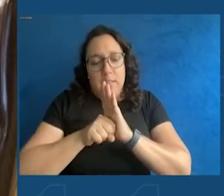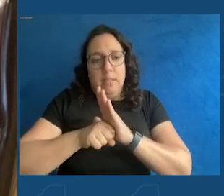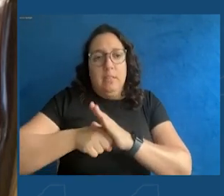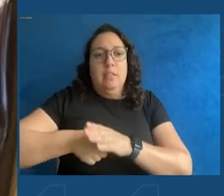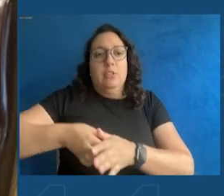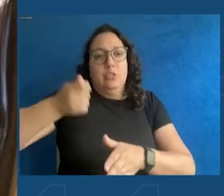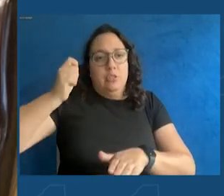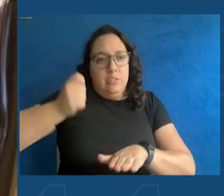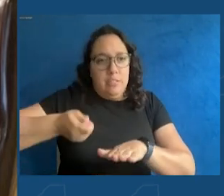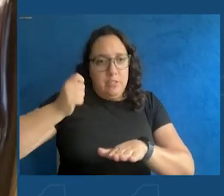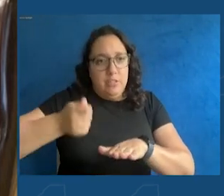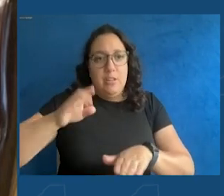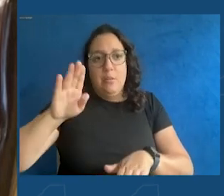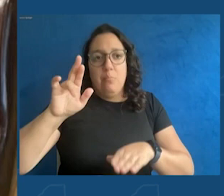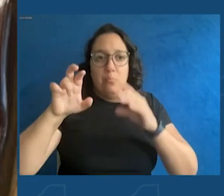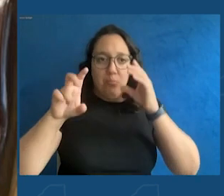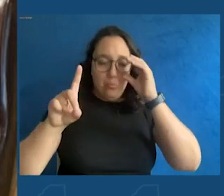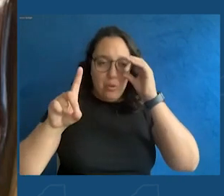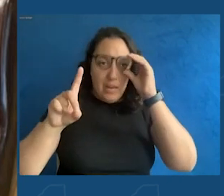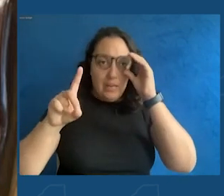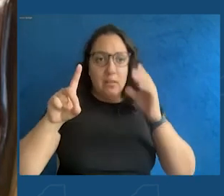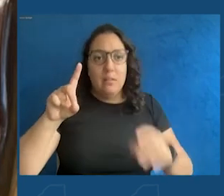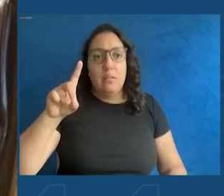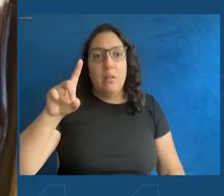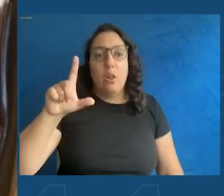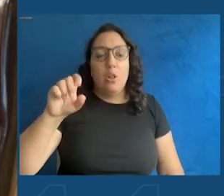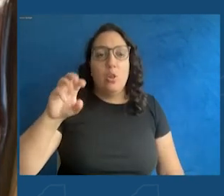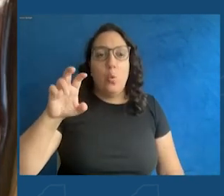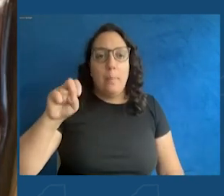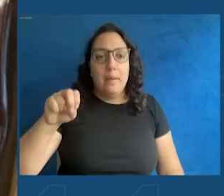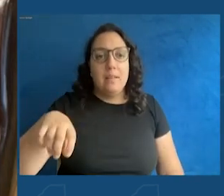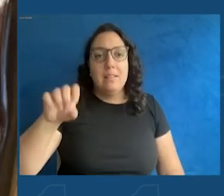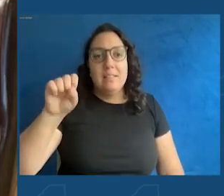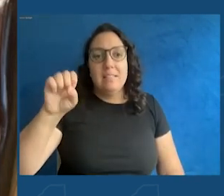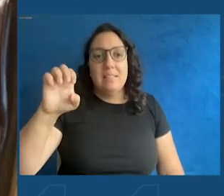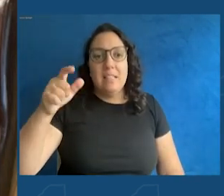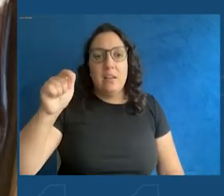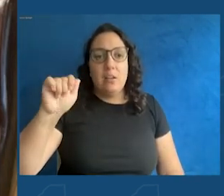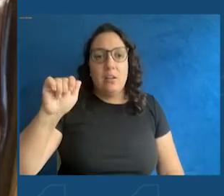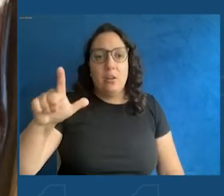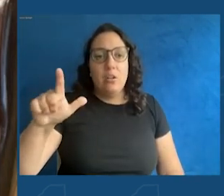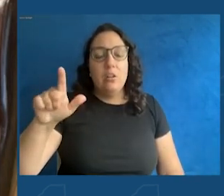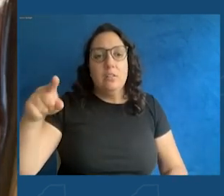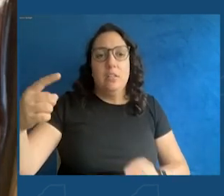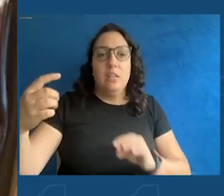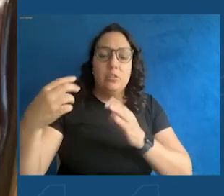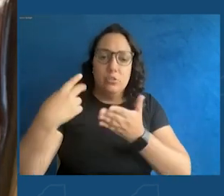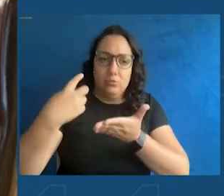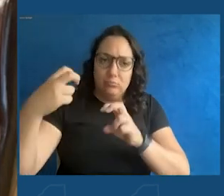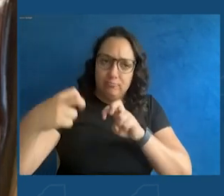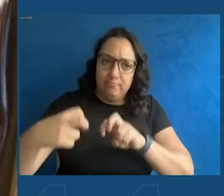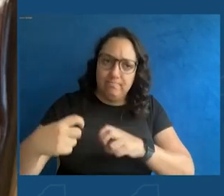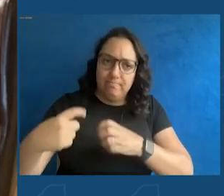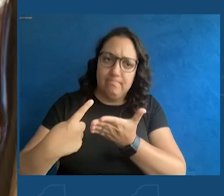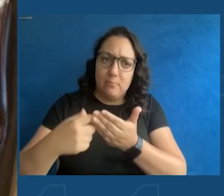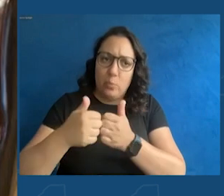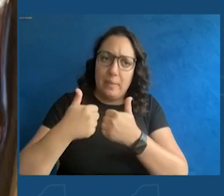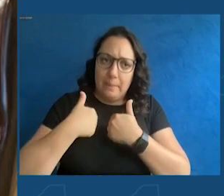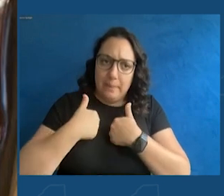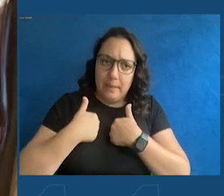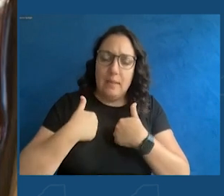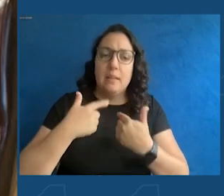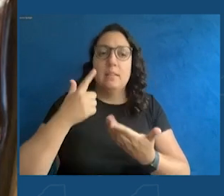Senator, Brad Hoylman Siegel, took to speak with me in considering my nomination and for their decision to confirm me to